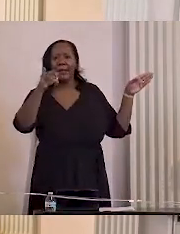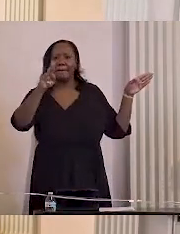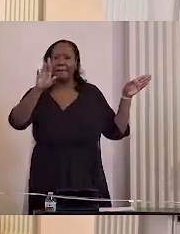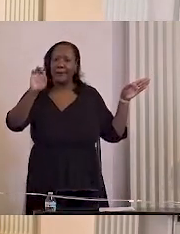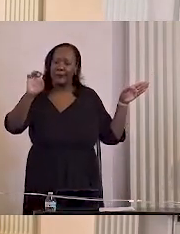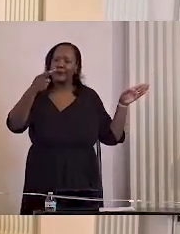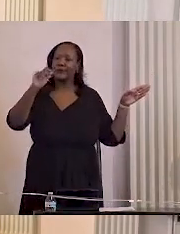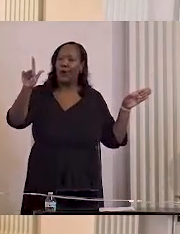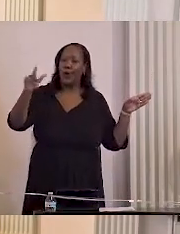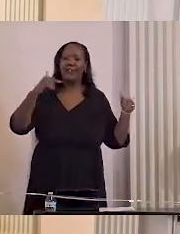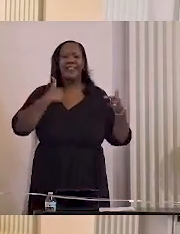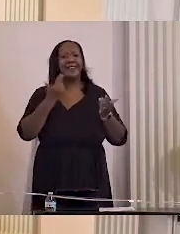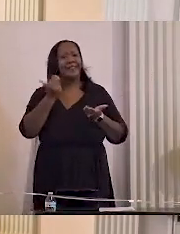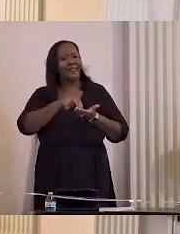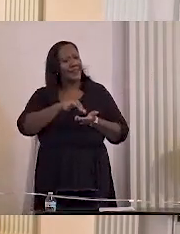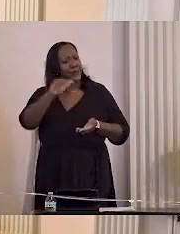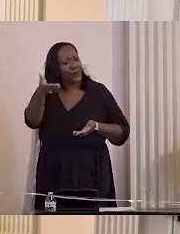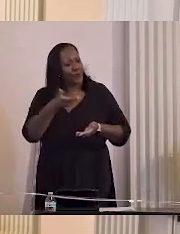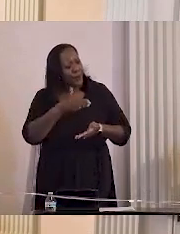All Souls.